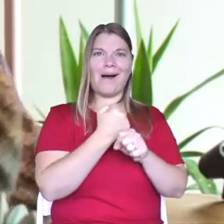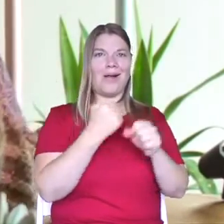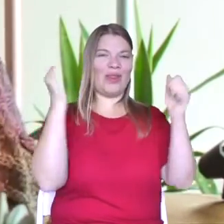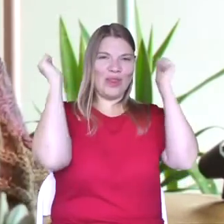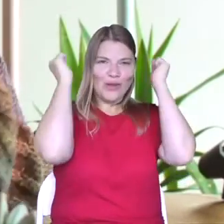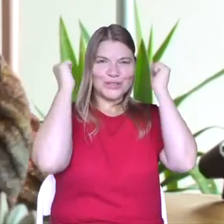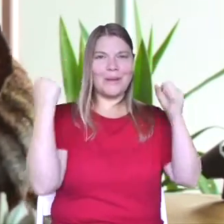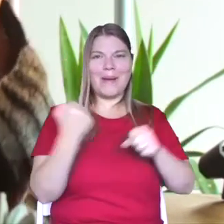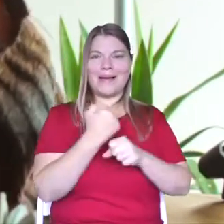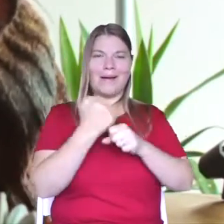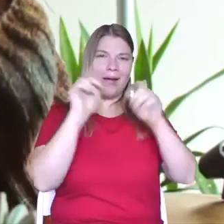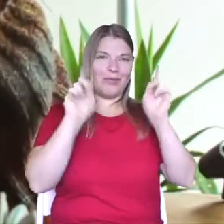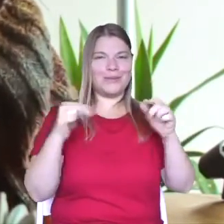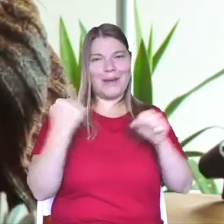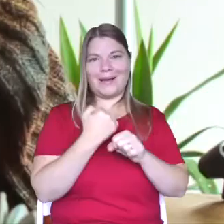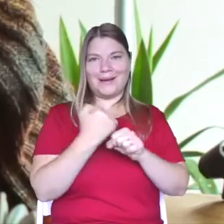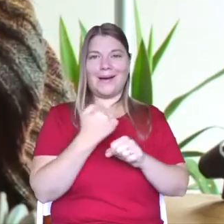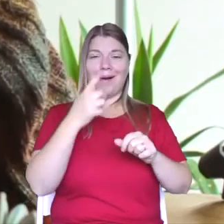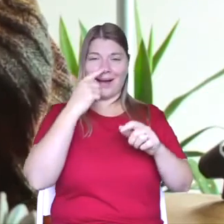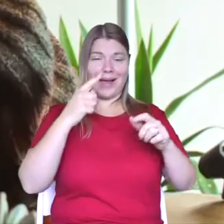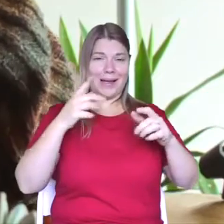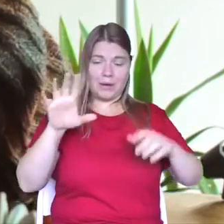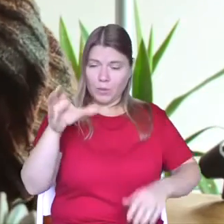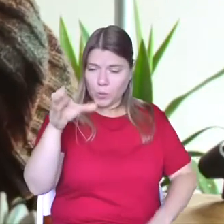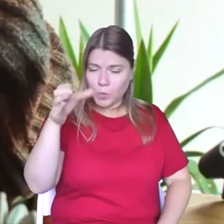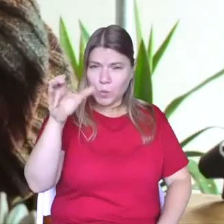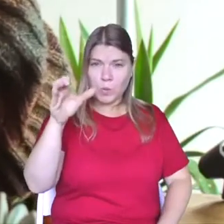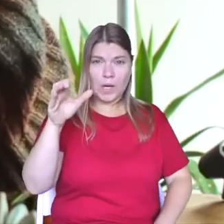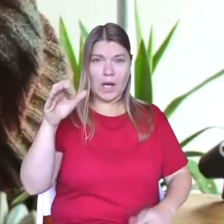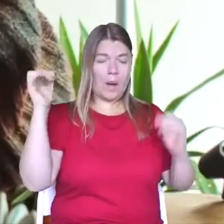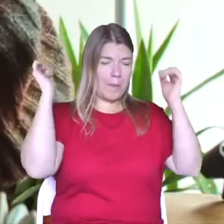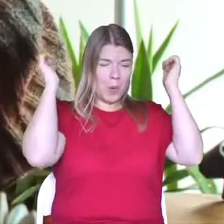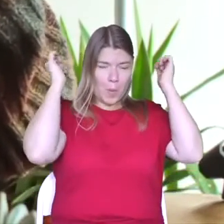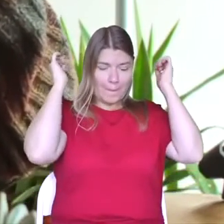shaken around can create a booming, echoing sound like this.